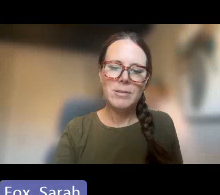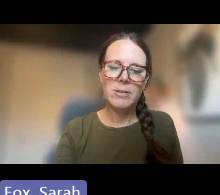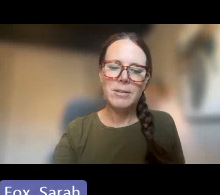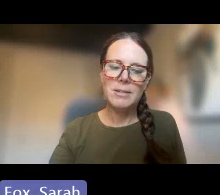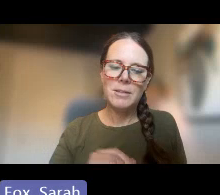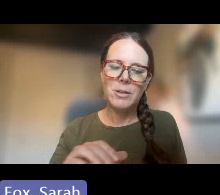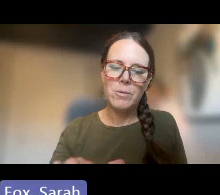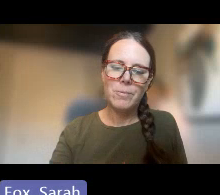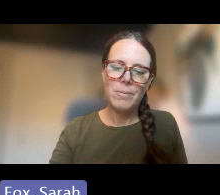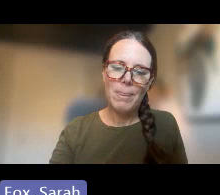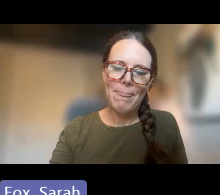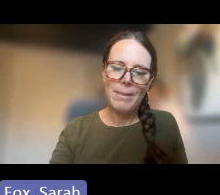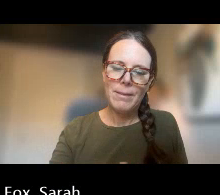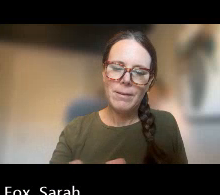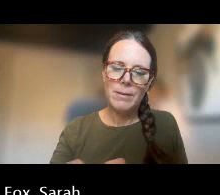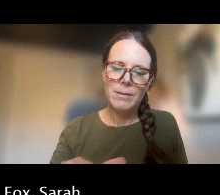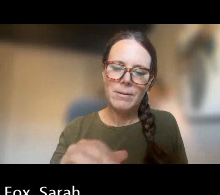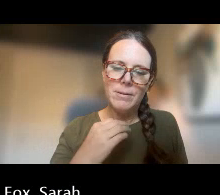All right, so then it's a no.